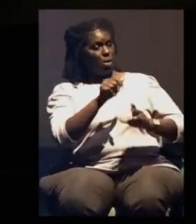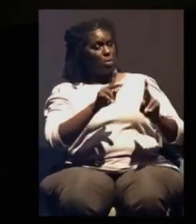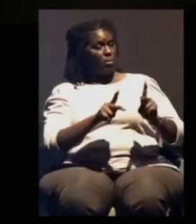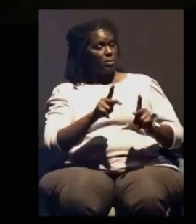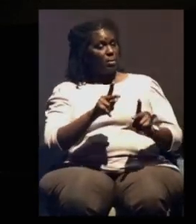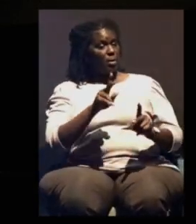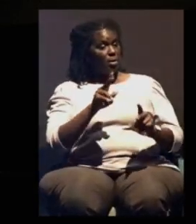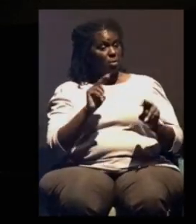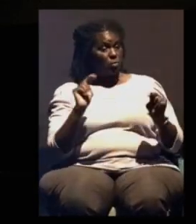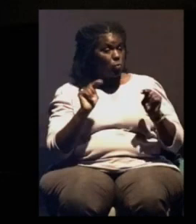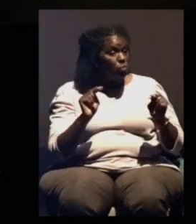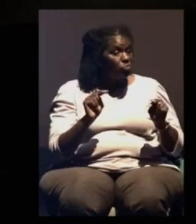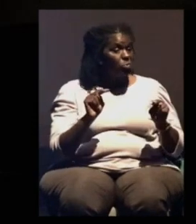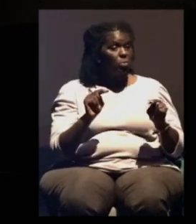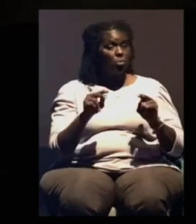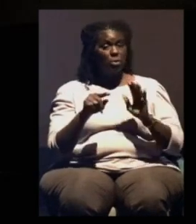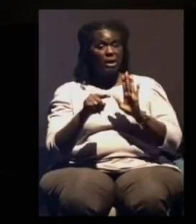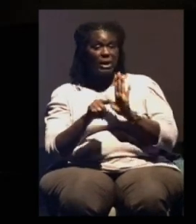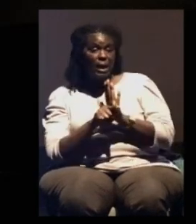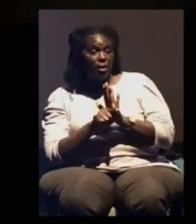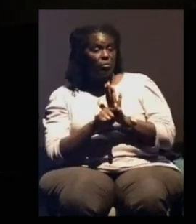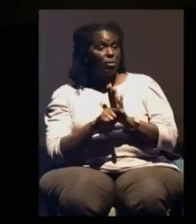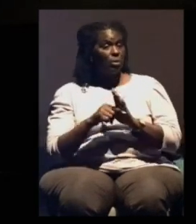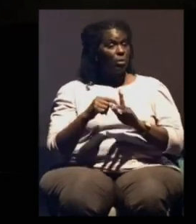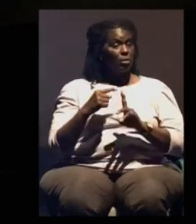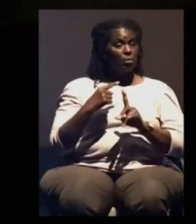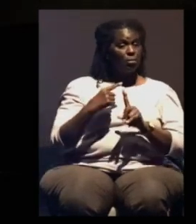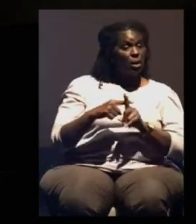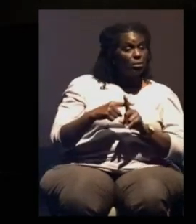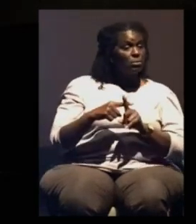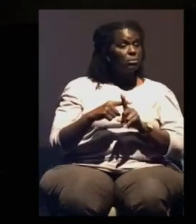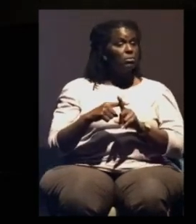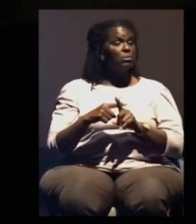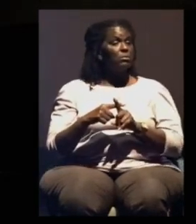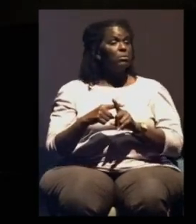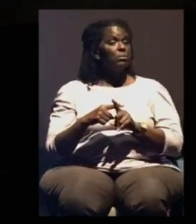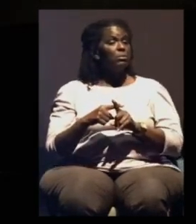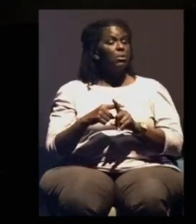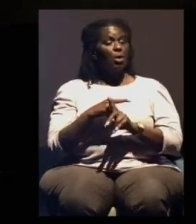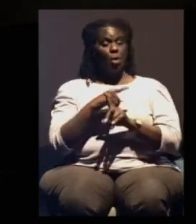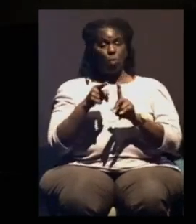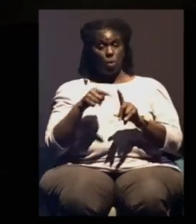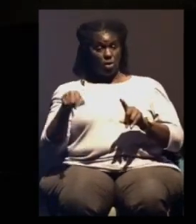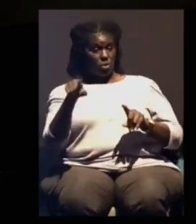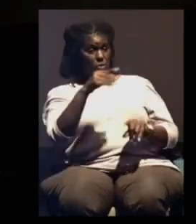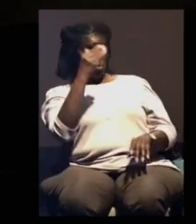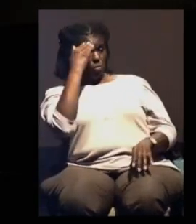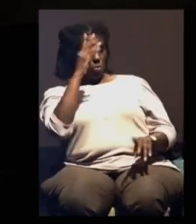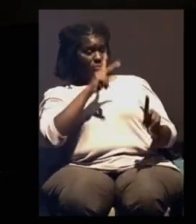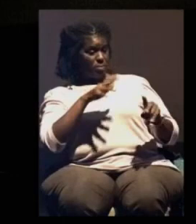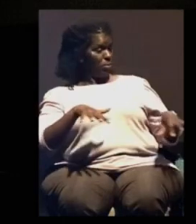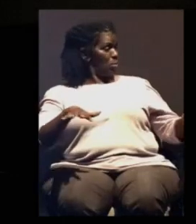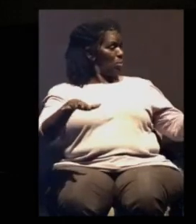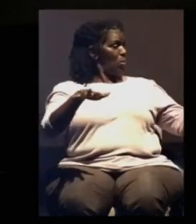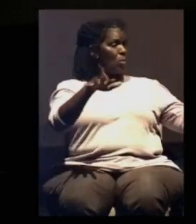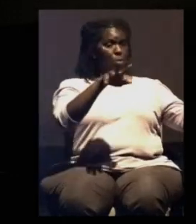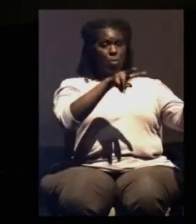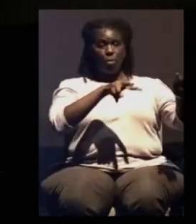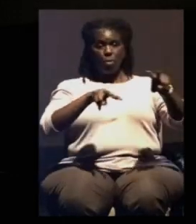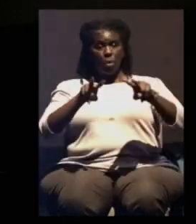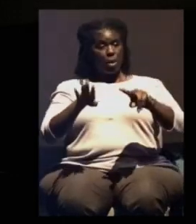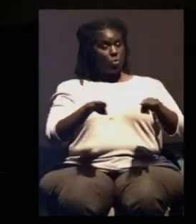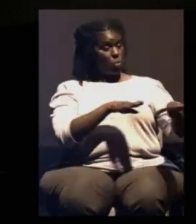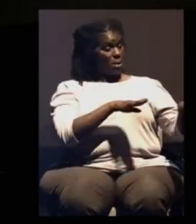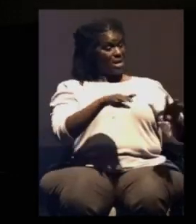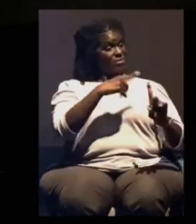Is it neutral? Is it negative? Is it positive? And when you're aware of the people around you and your behavior